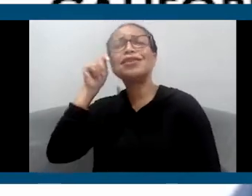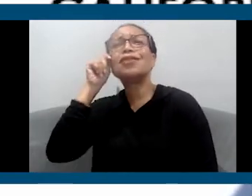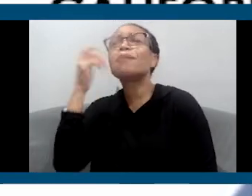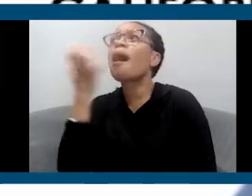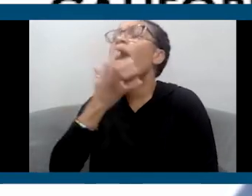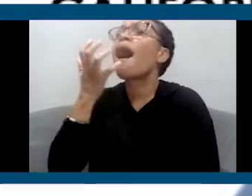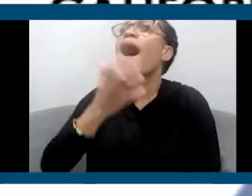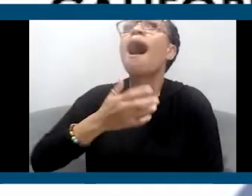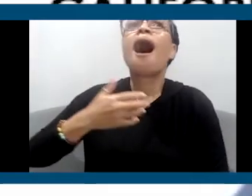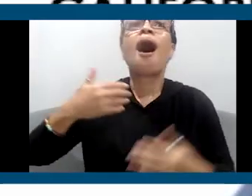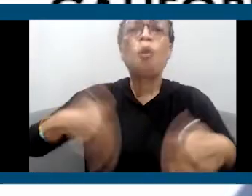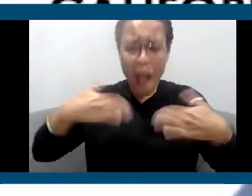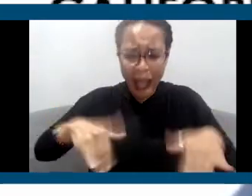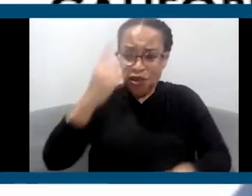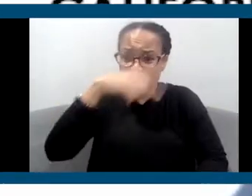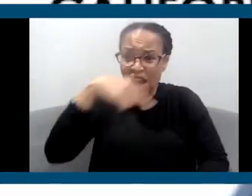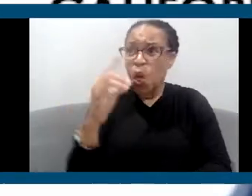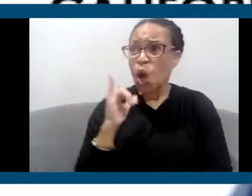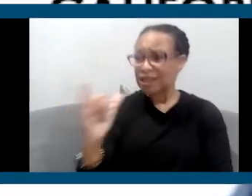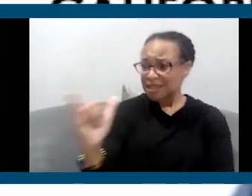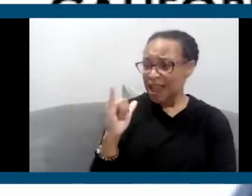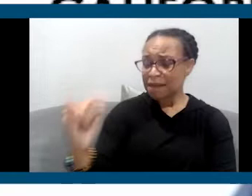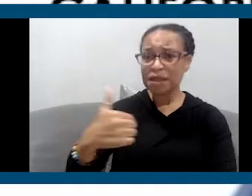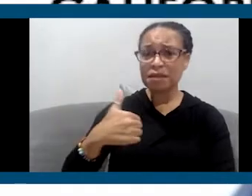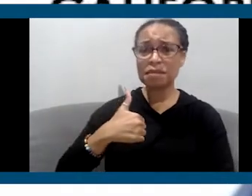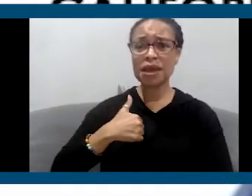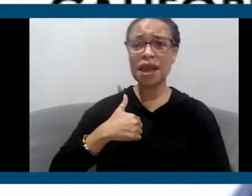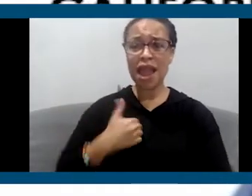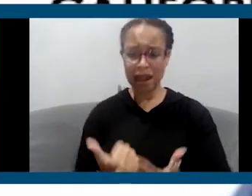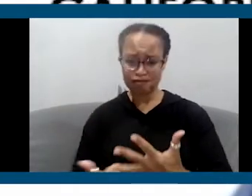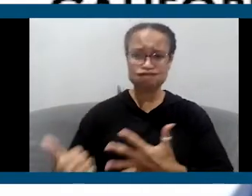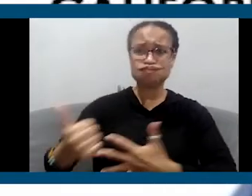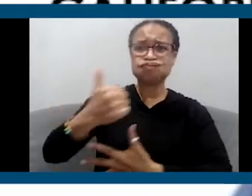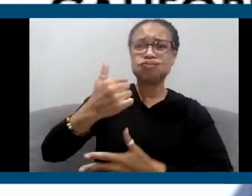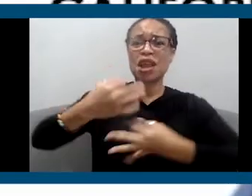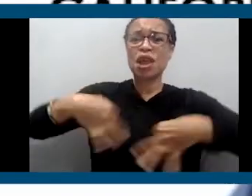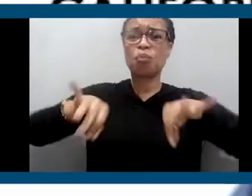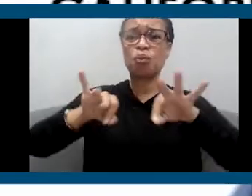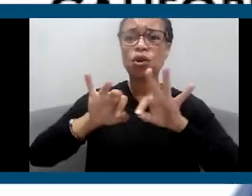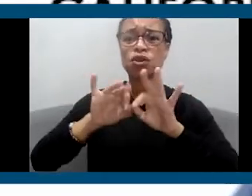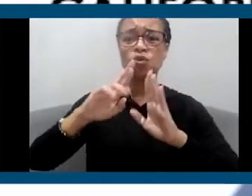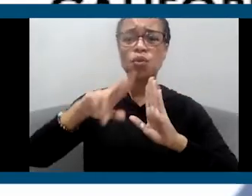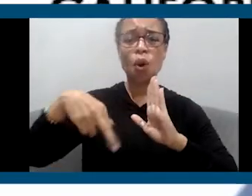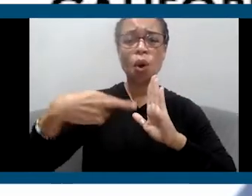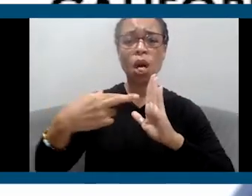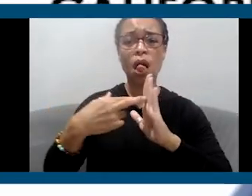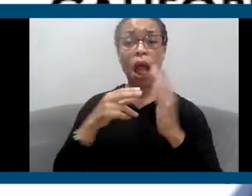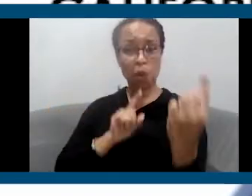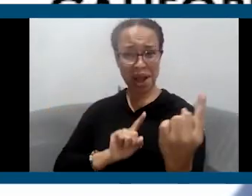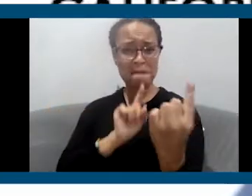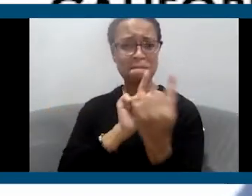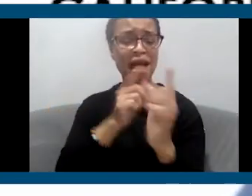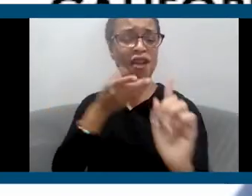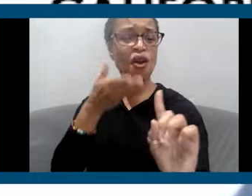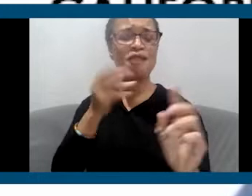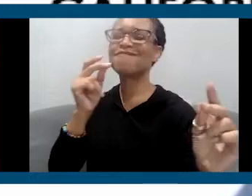wow, someone that looks like me is in such a prestigious and important role. And as soon as I met Moina, she instantly